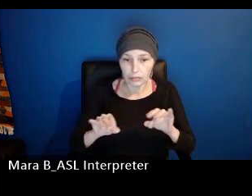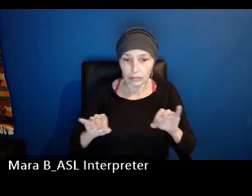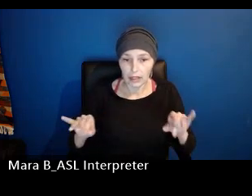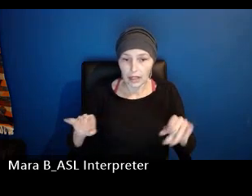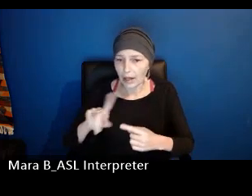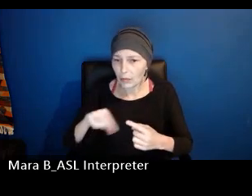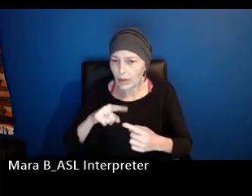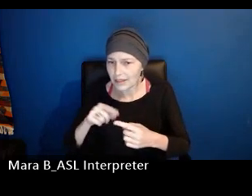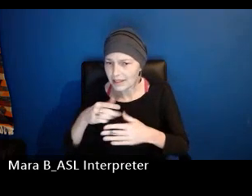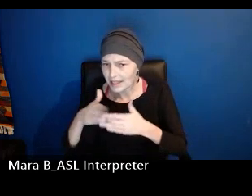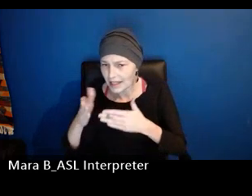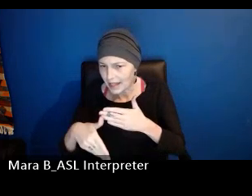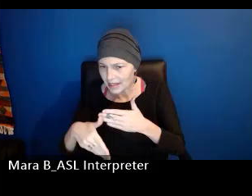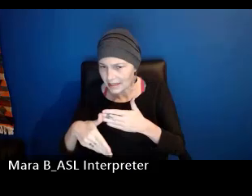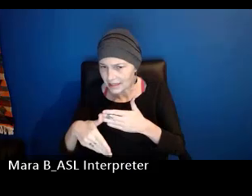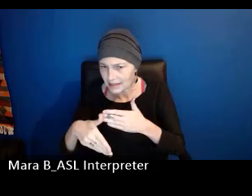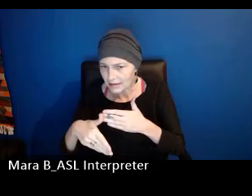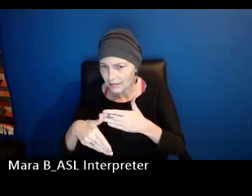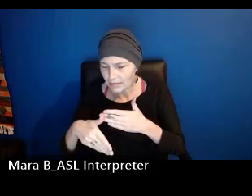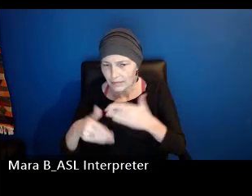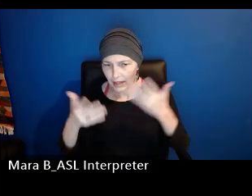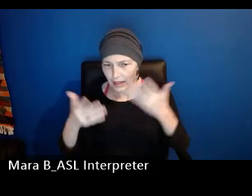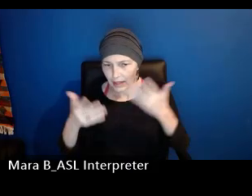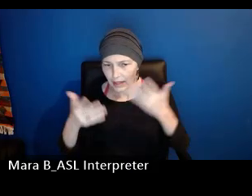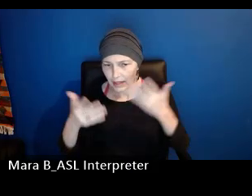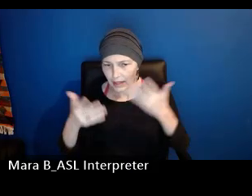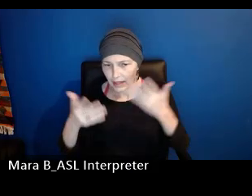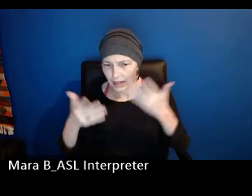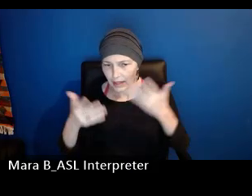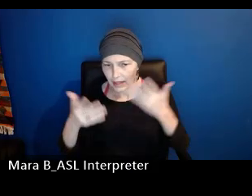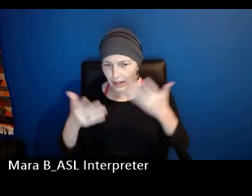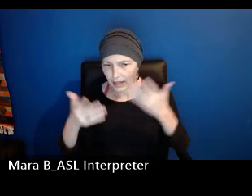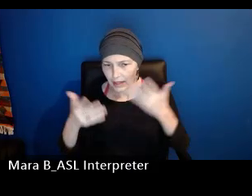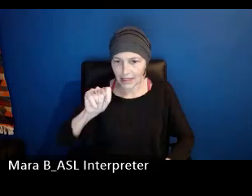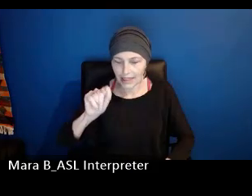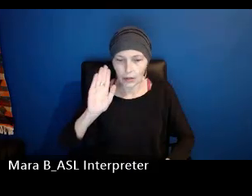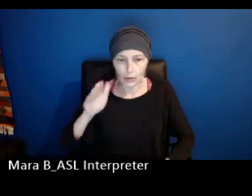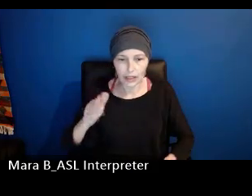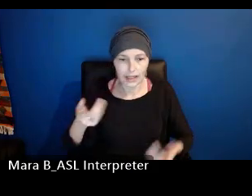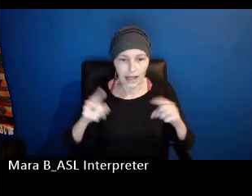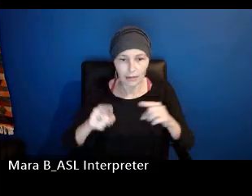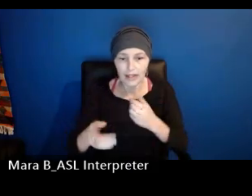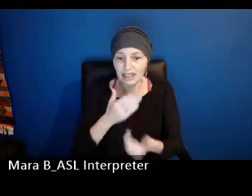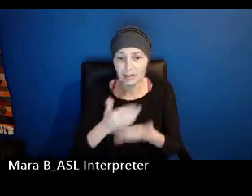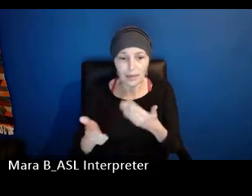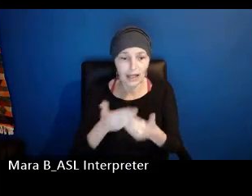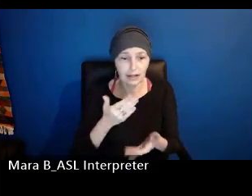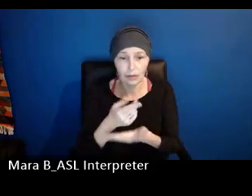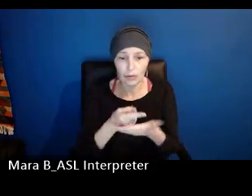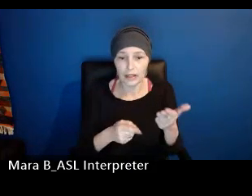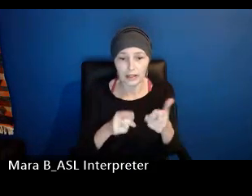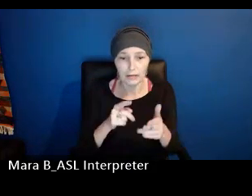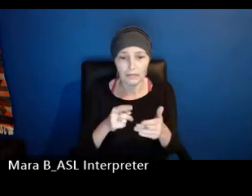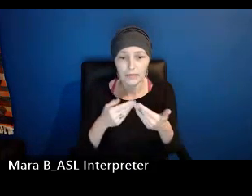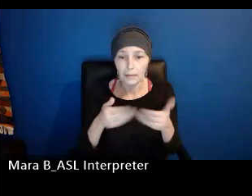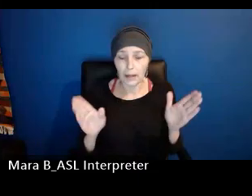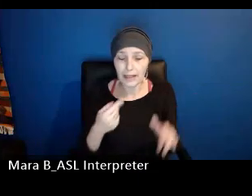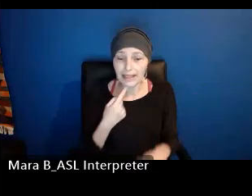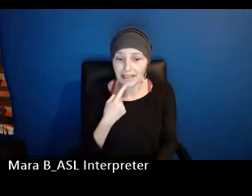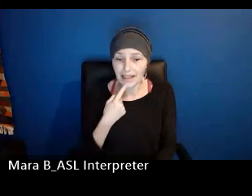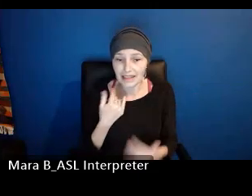And after you've finished all of your pilots, will it be rolled out regardless of what the public says to you? I'm very